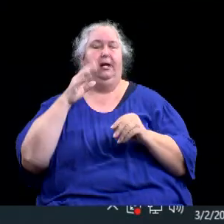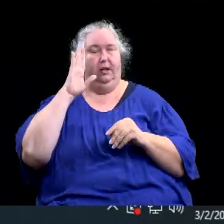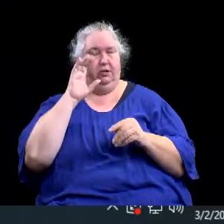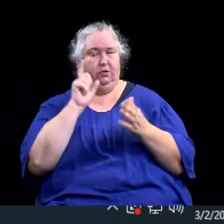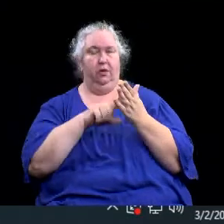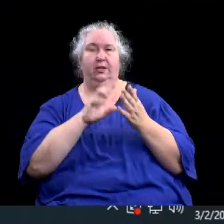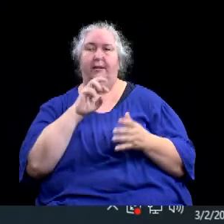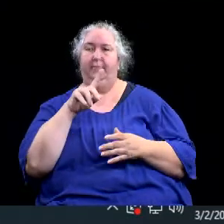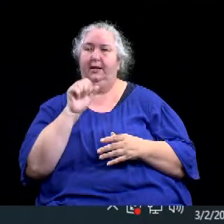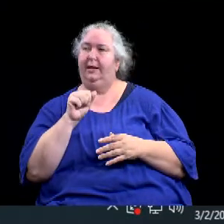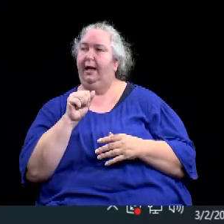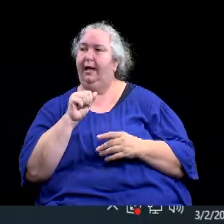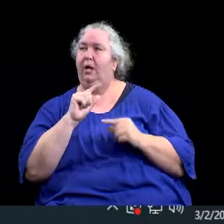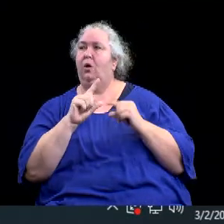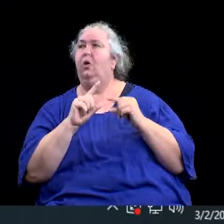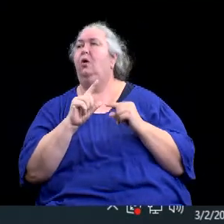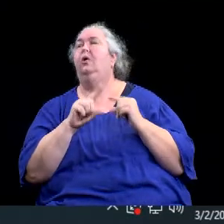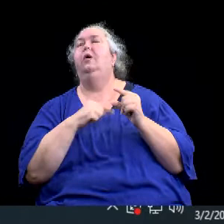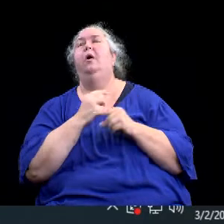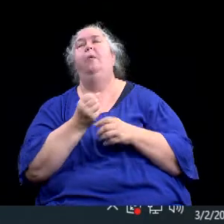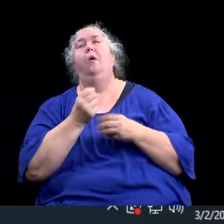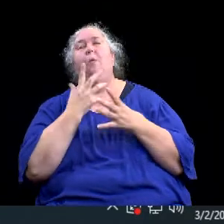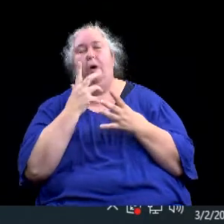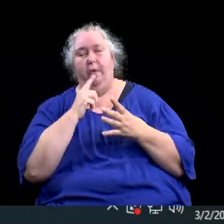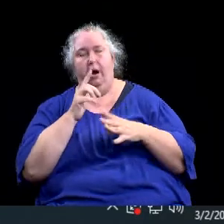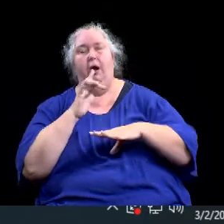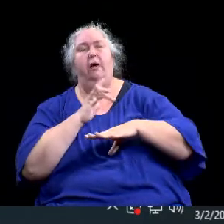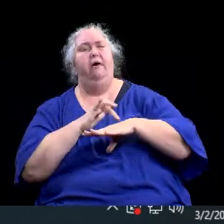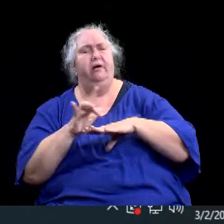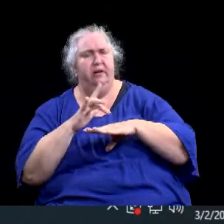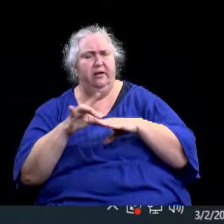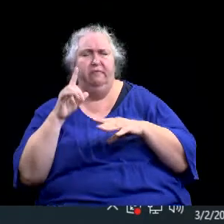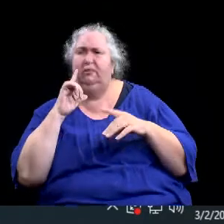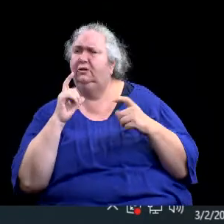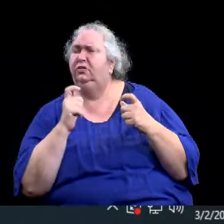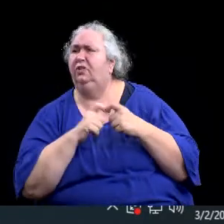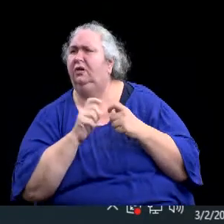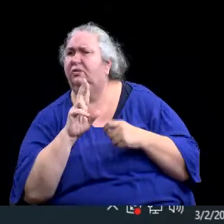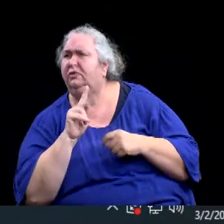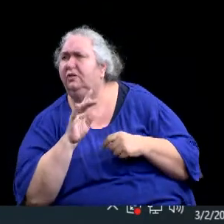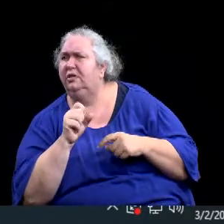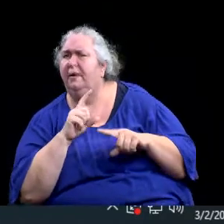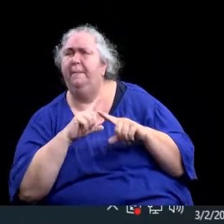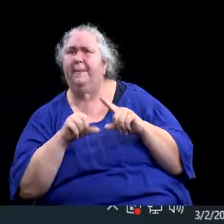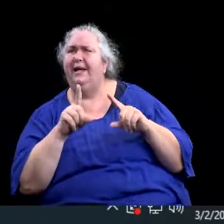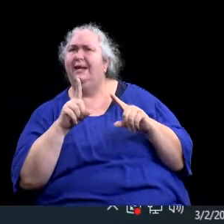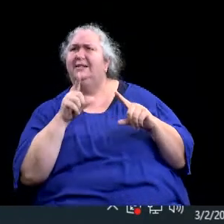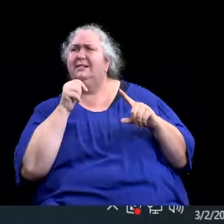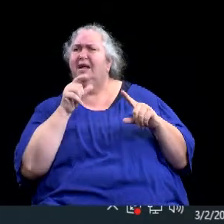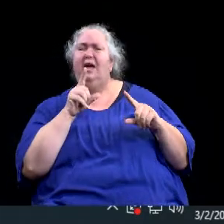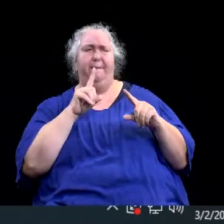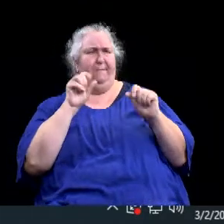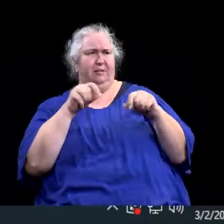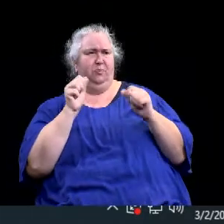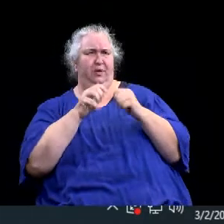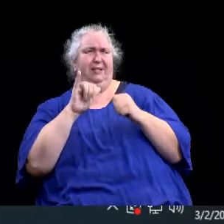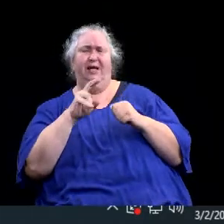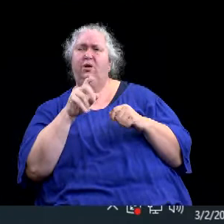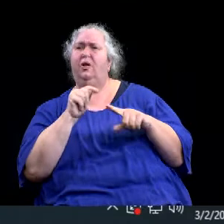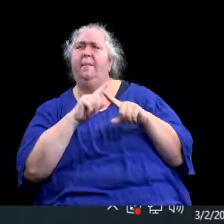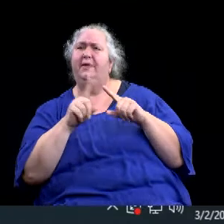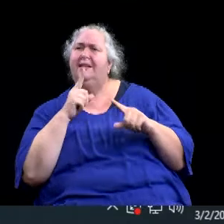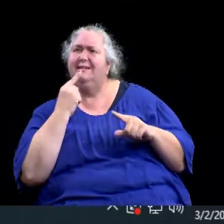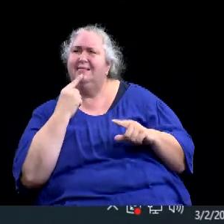available for chiller units. Trane claims that it is not possible with this unit. However, they also claim R744 CO2